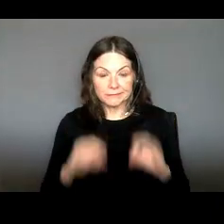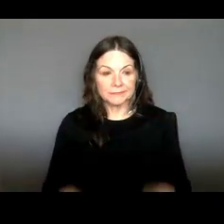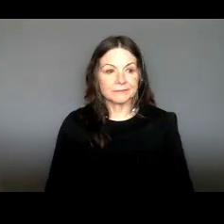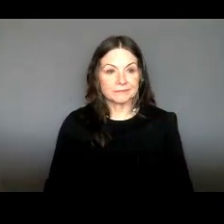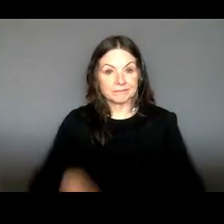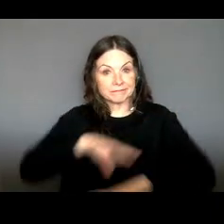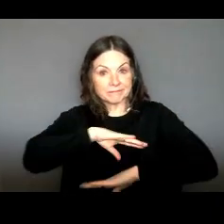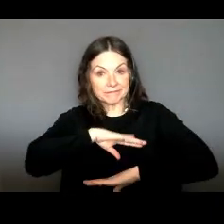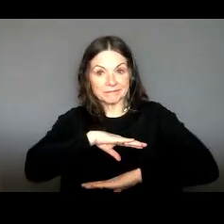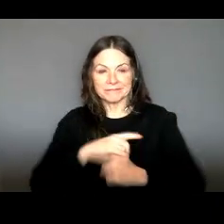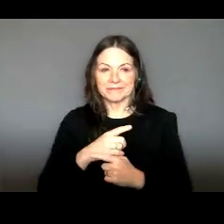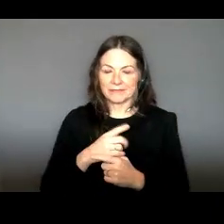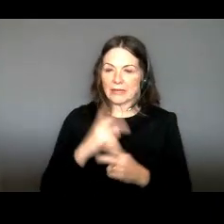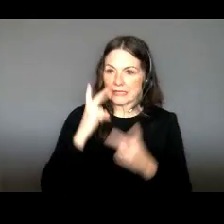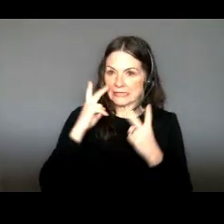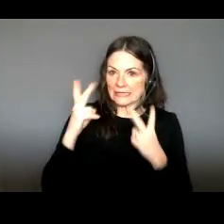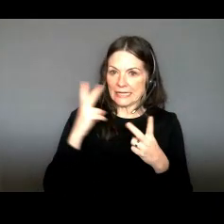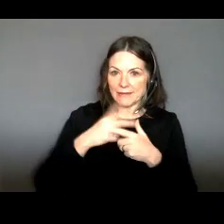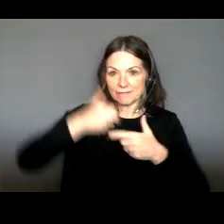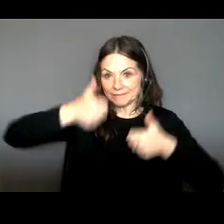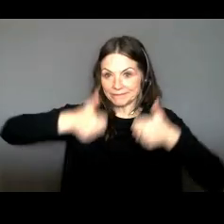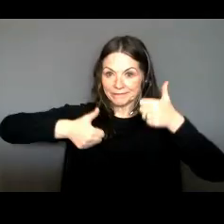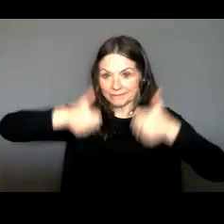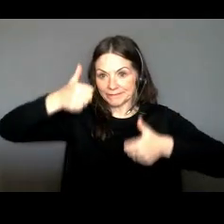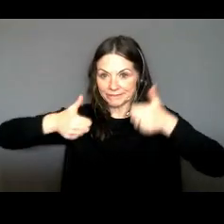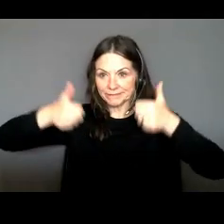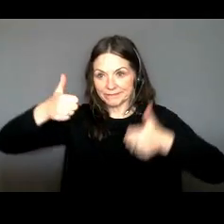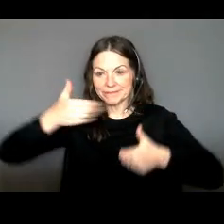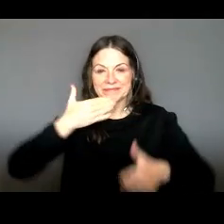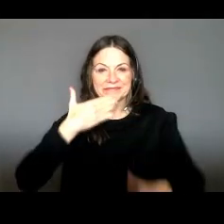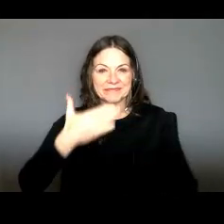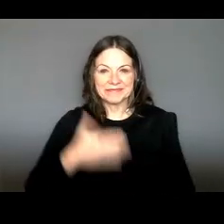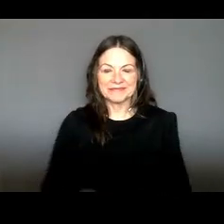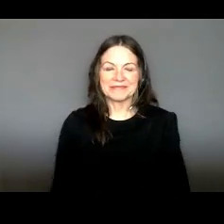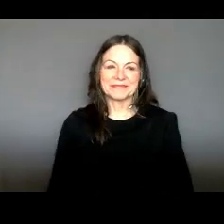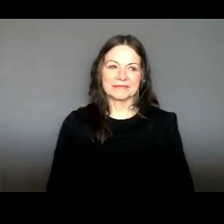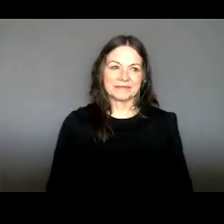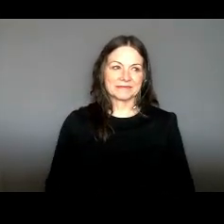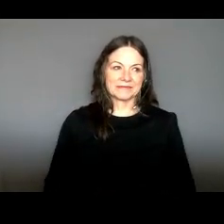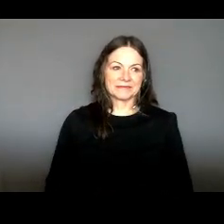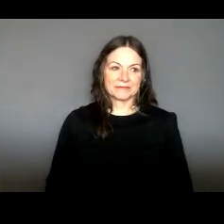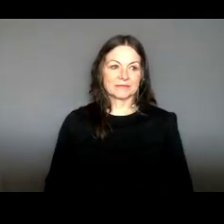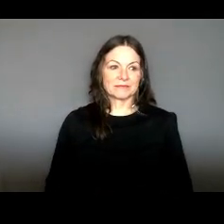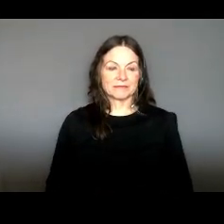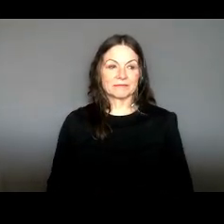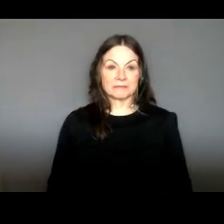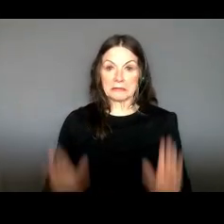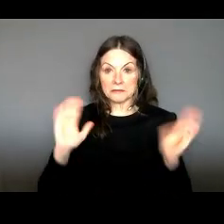Thank you. Thank you so much for your reactions. If we're doing well,